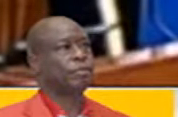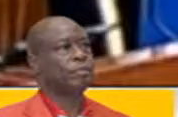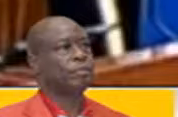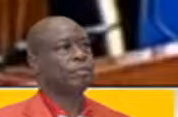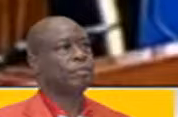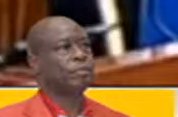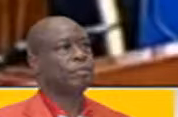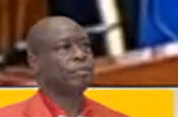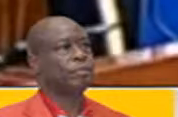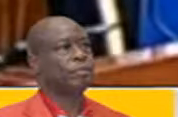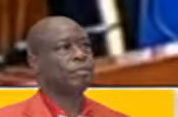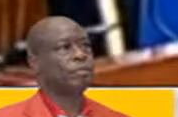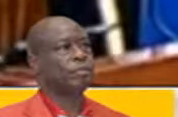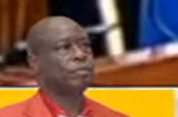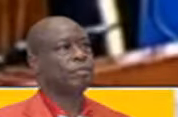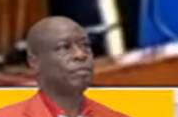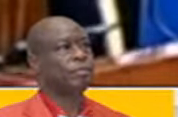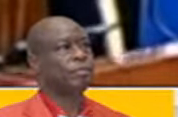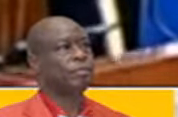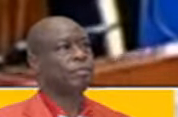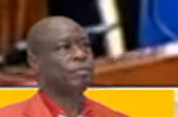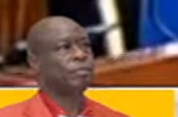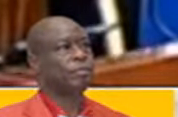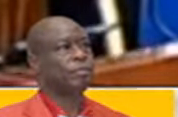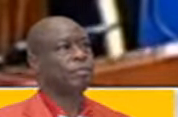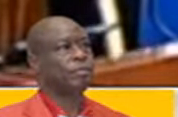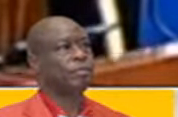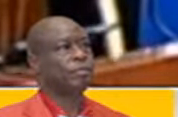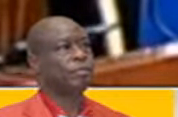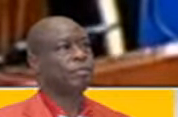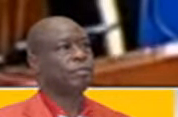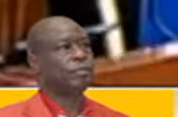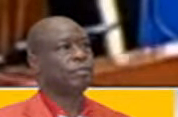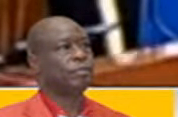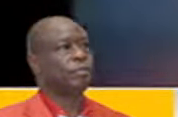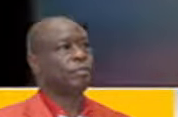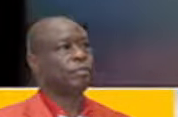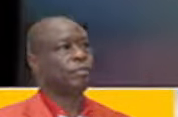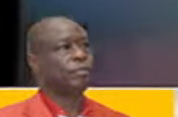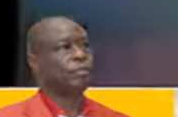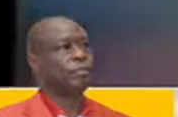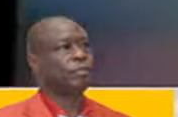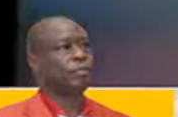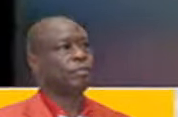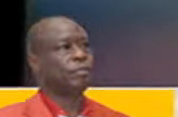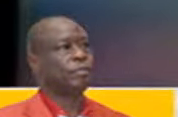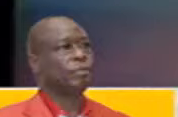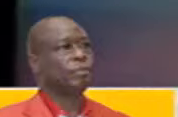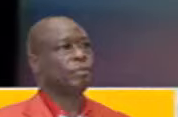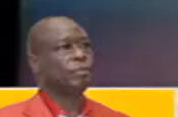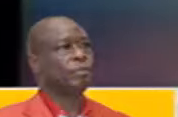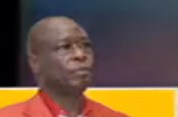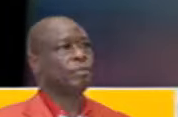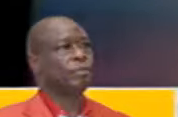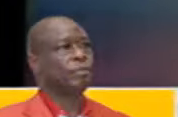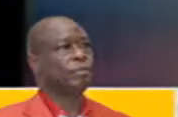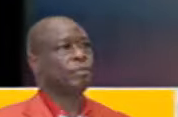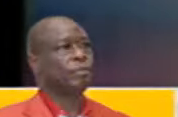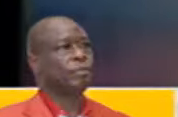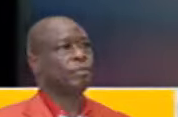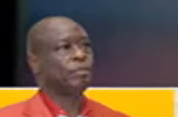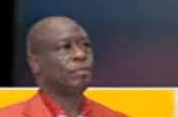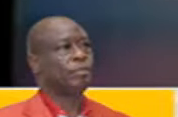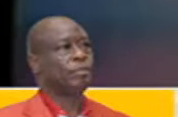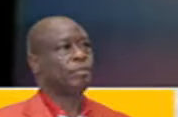appeared headed for yet another round of an influence contest of the capital city, with the deputy president putting the governor